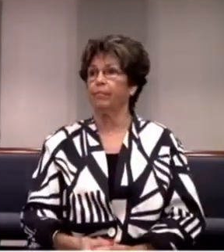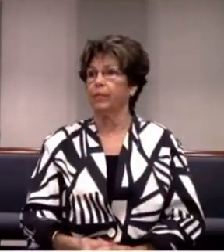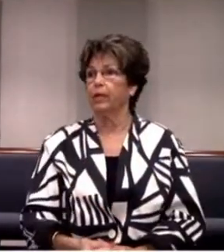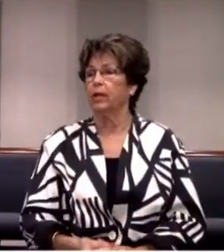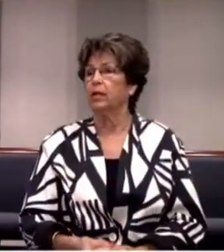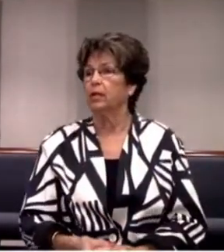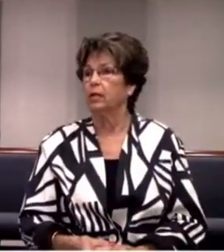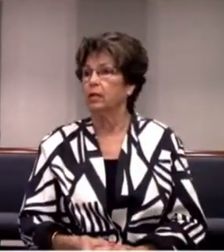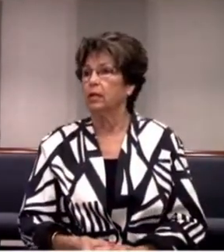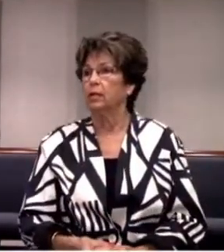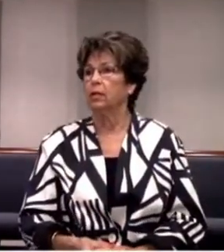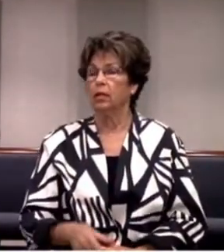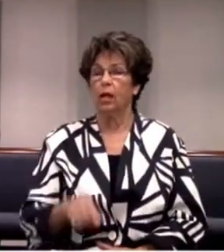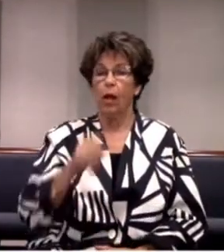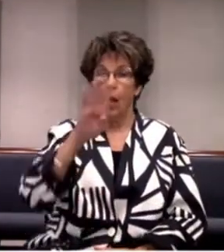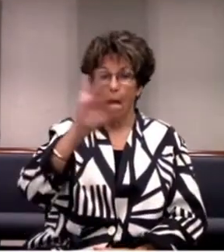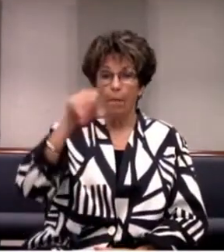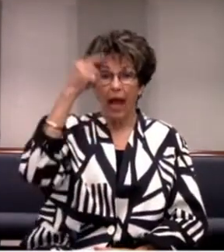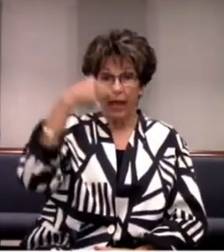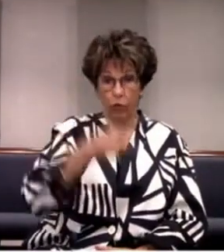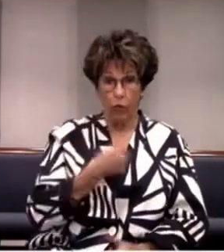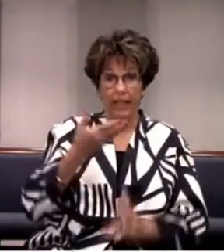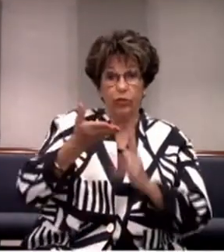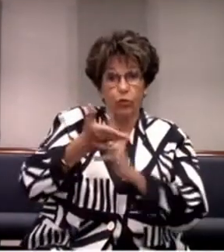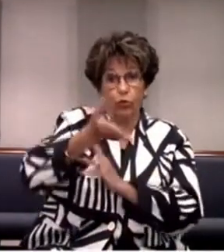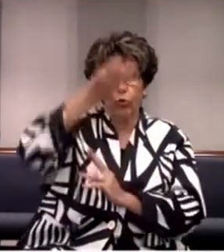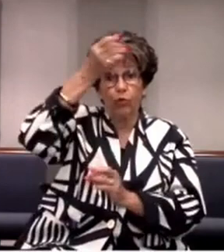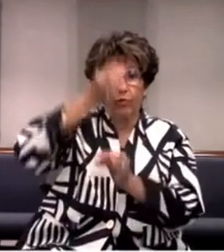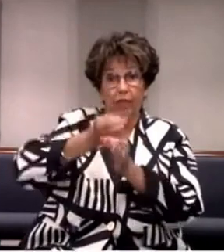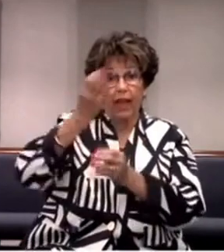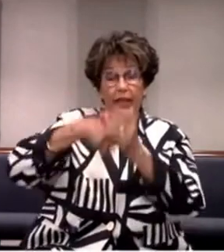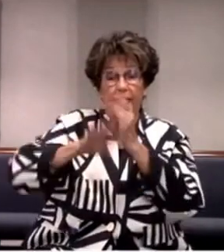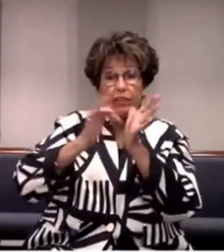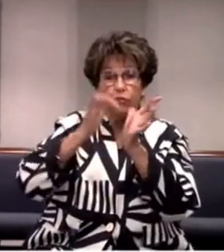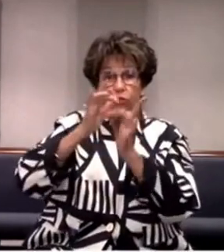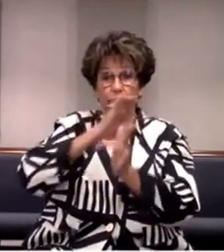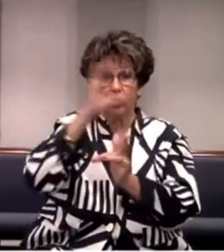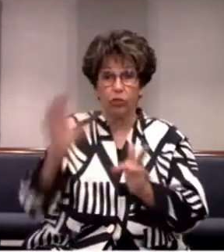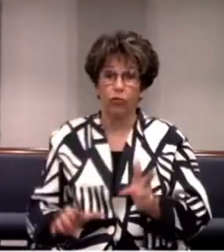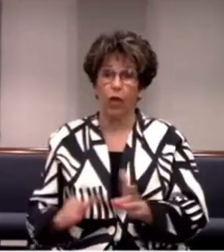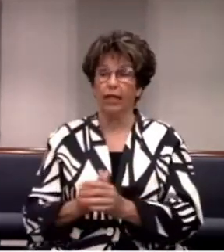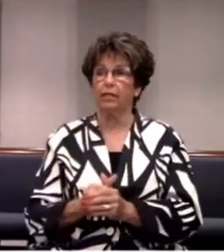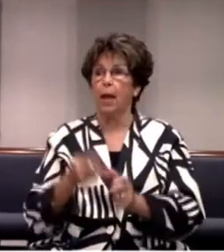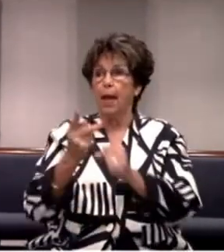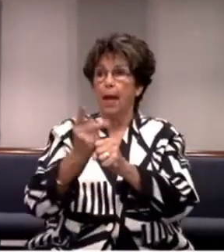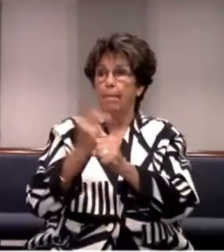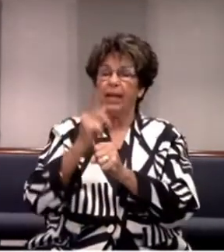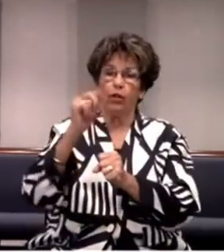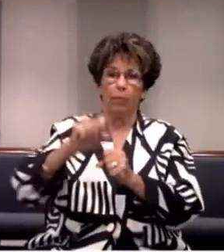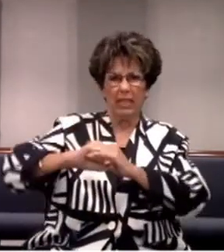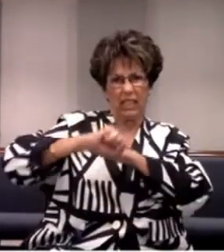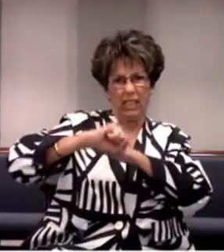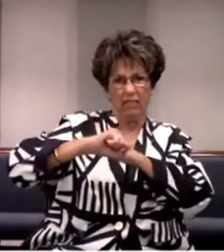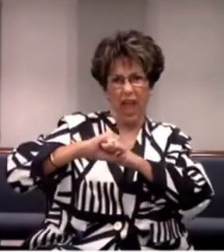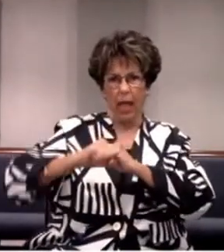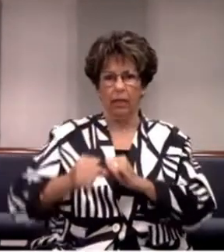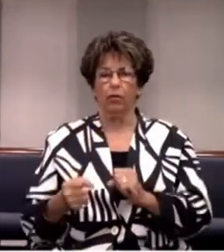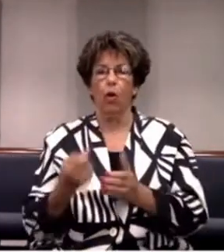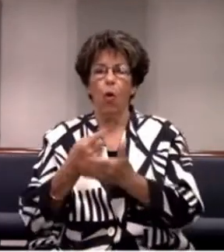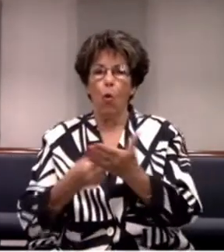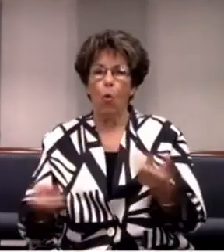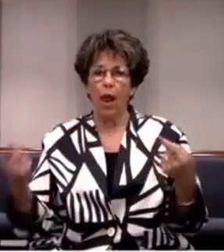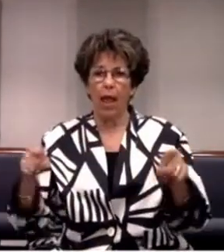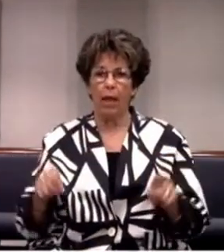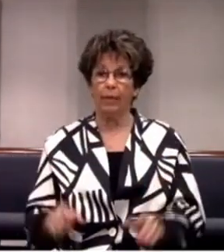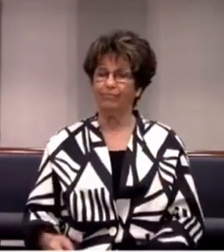way, by grace through faith in Jesus Christ. Okay? So Peter's got to defend what happened. And he says, fellas, all